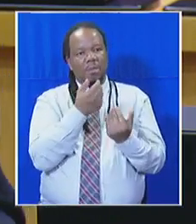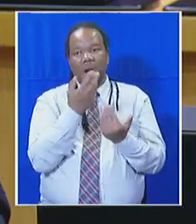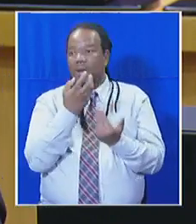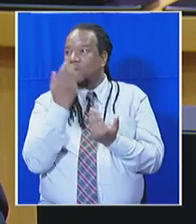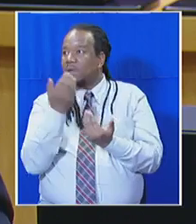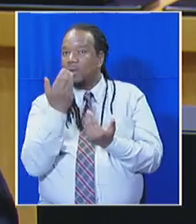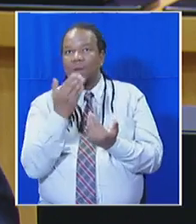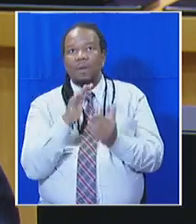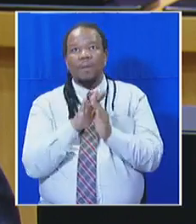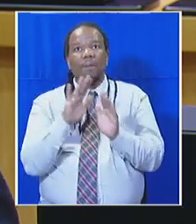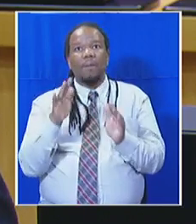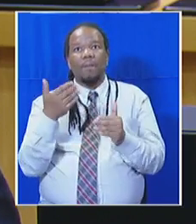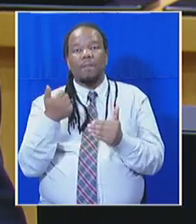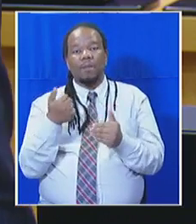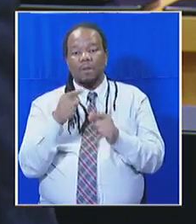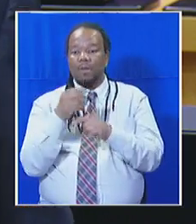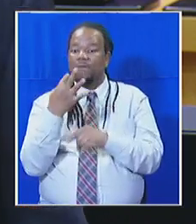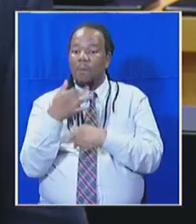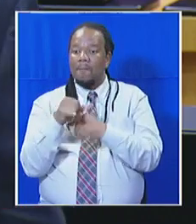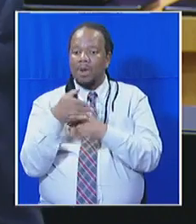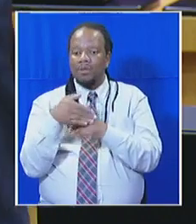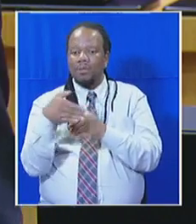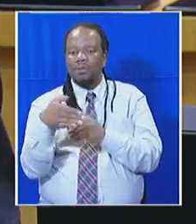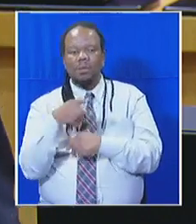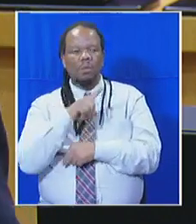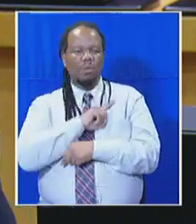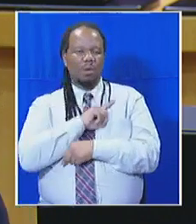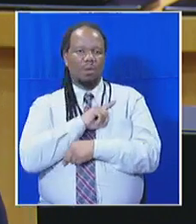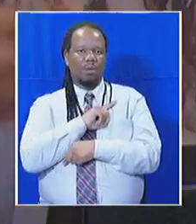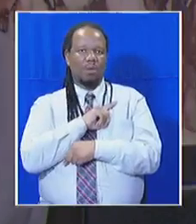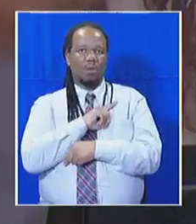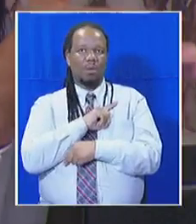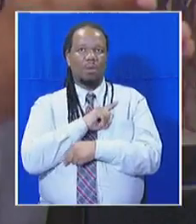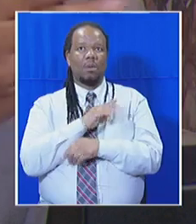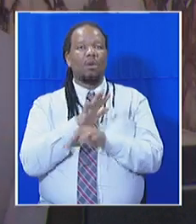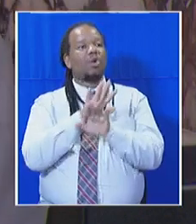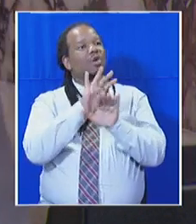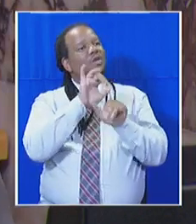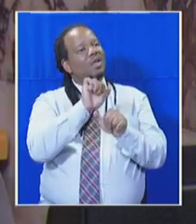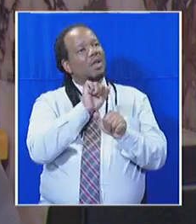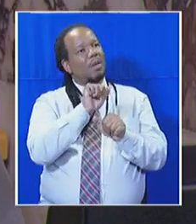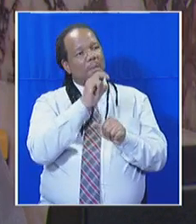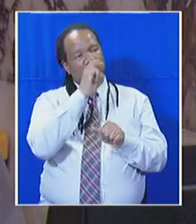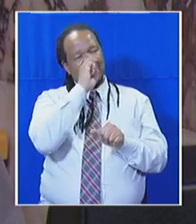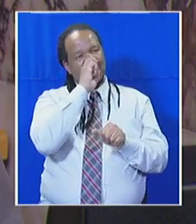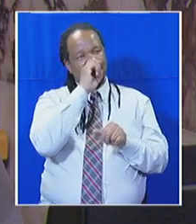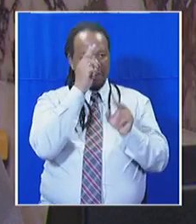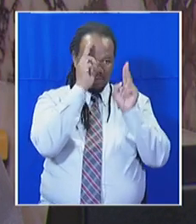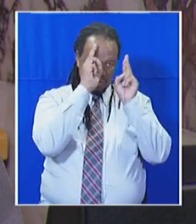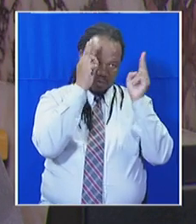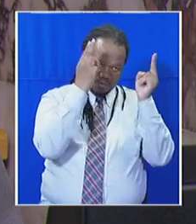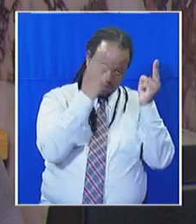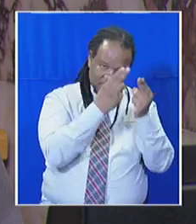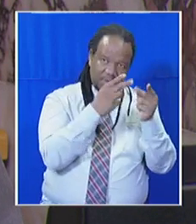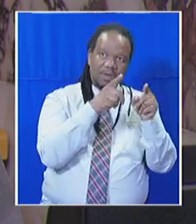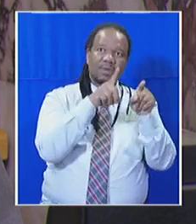about the next 4 months. Because even your richer universities will borrow against